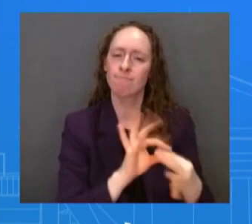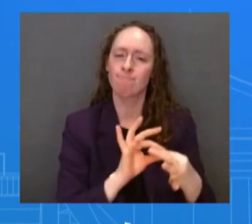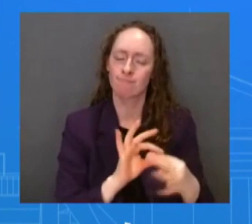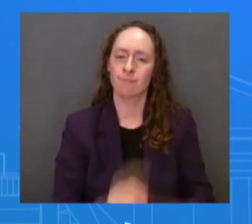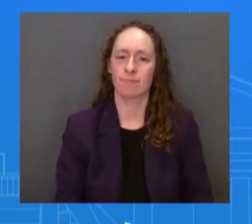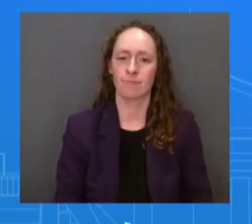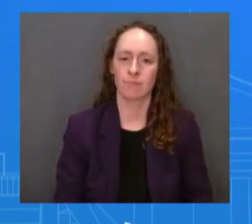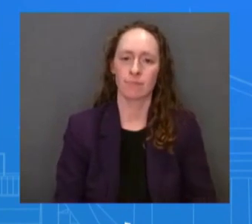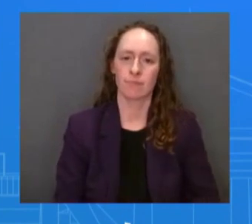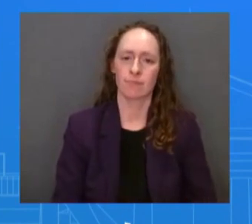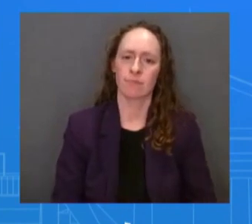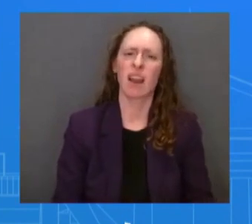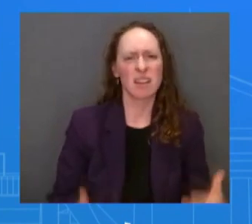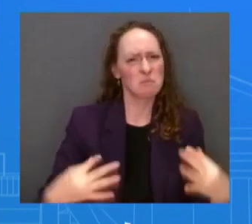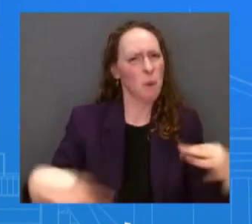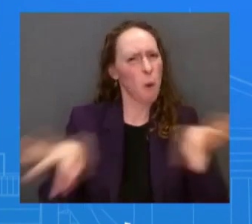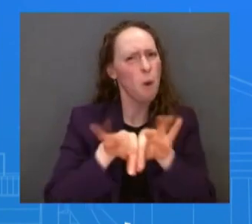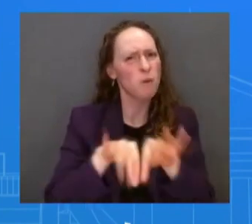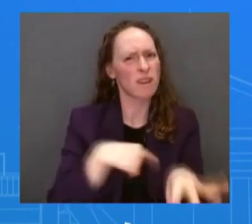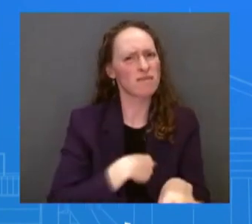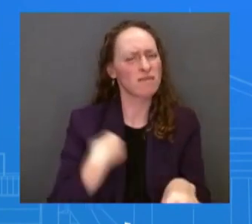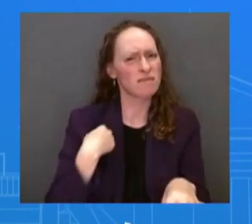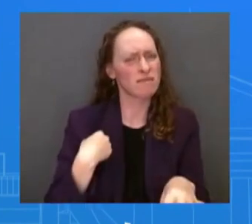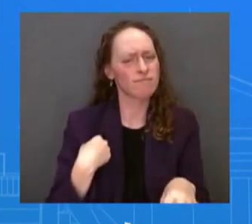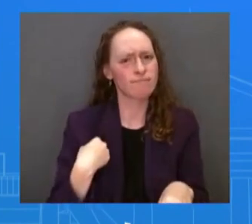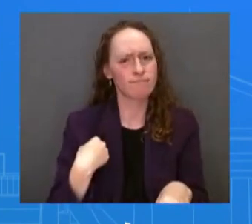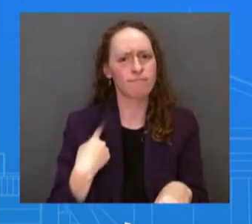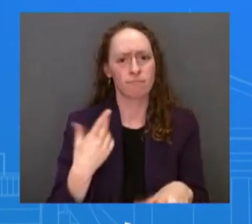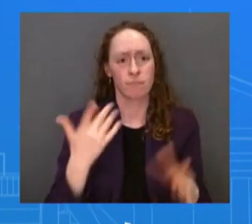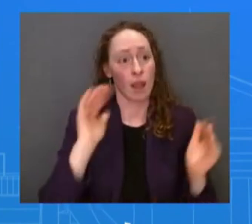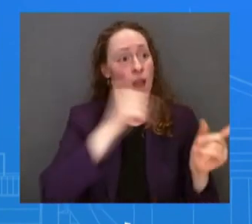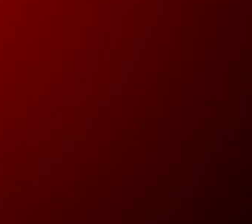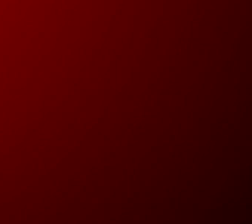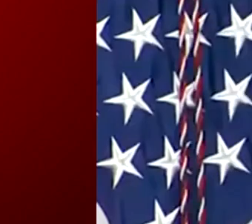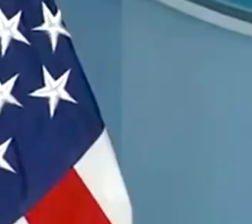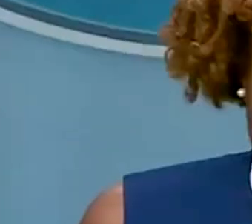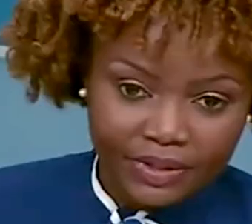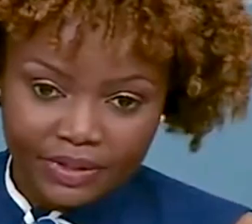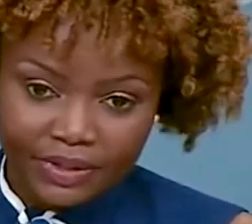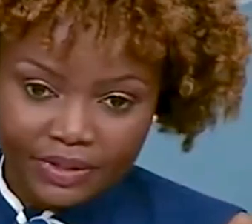world. So that the United States have in the world. So it's an important relationship that the President sees.